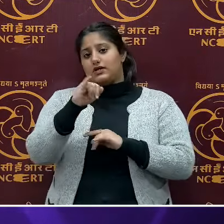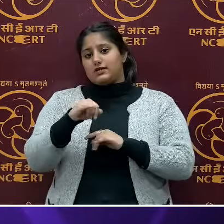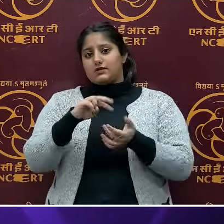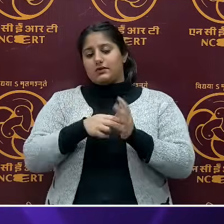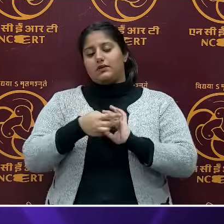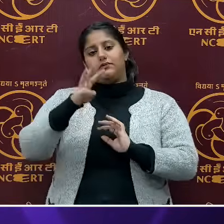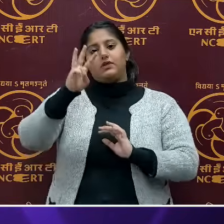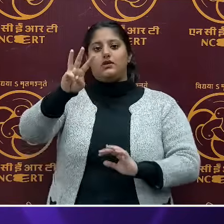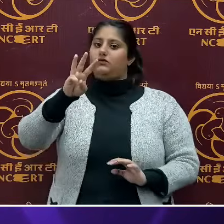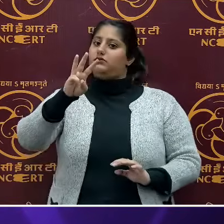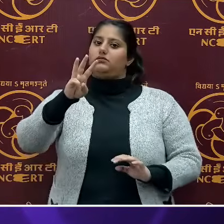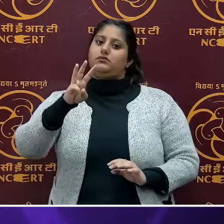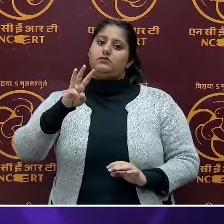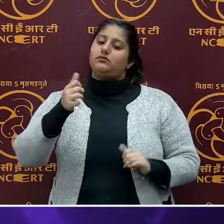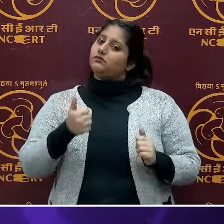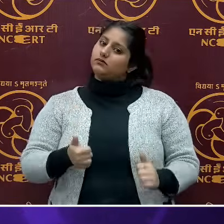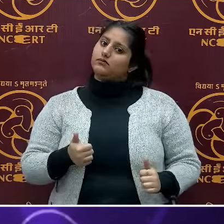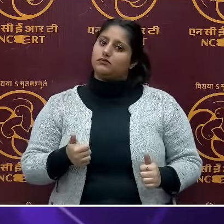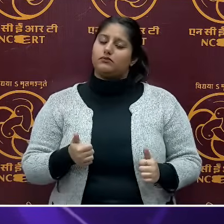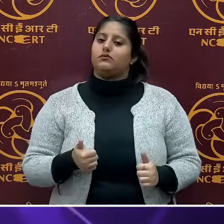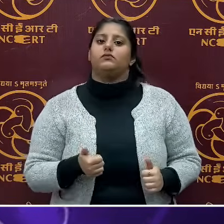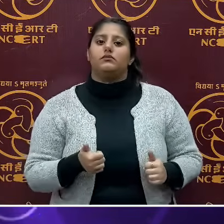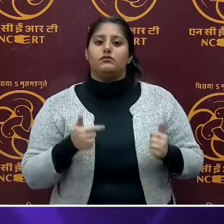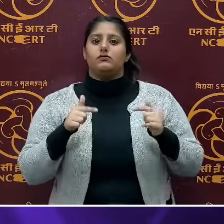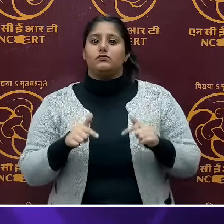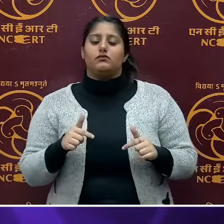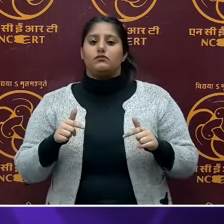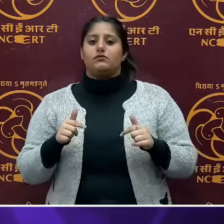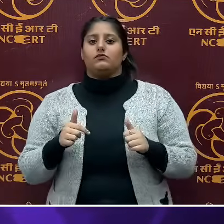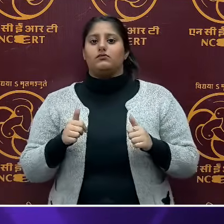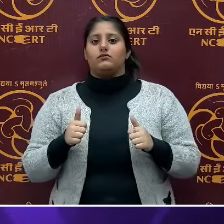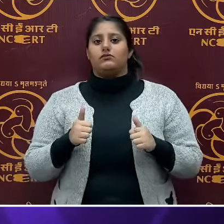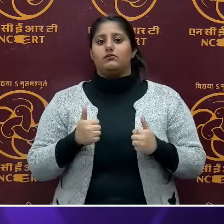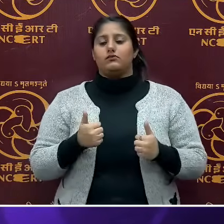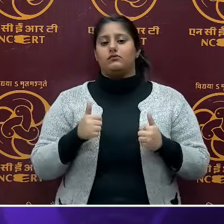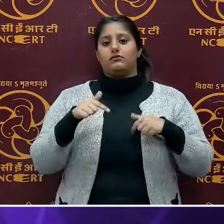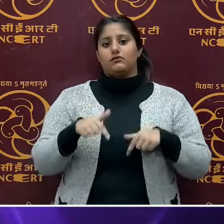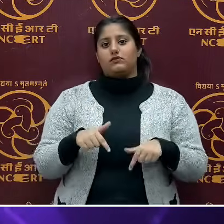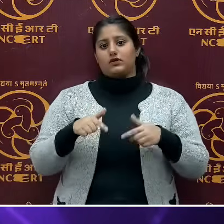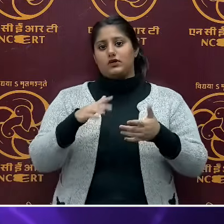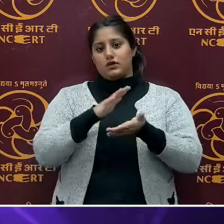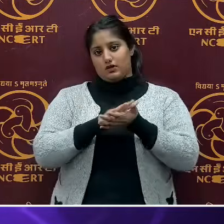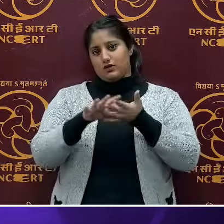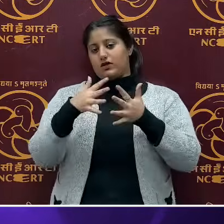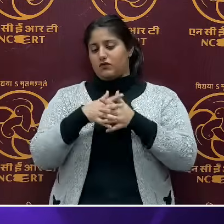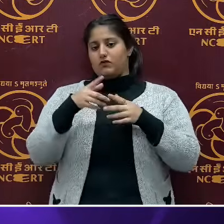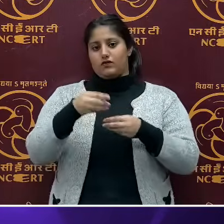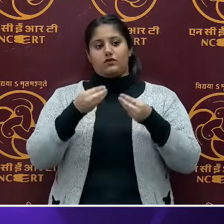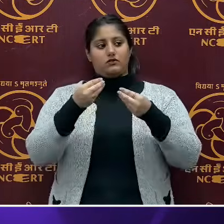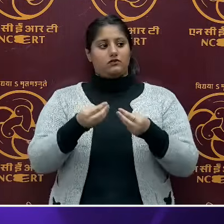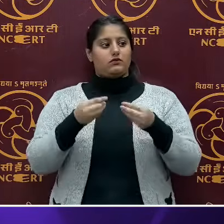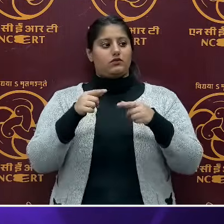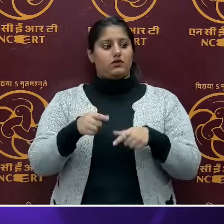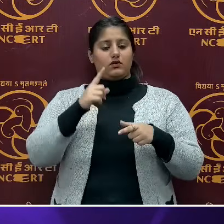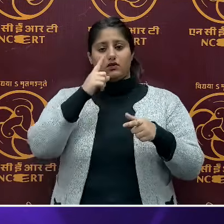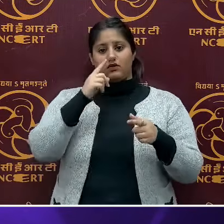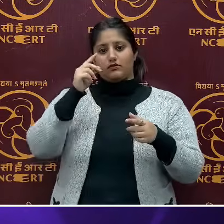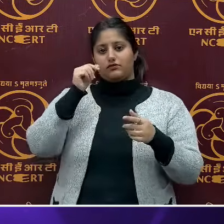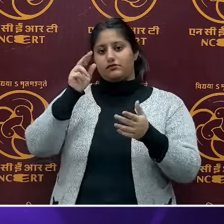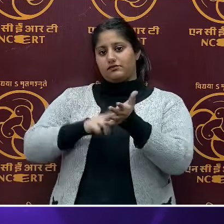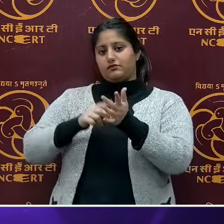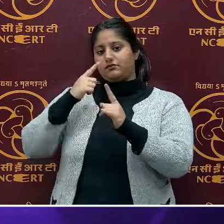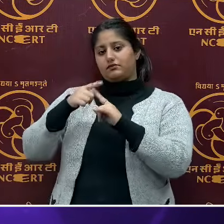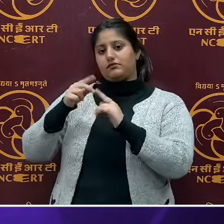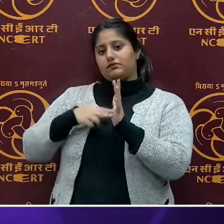3. Fine. So, this is your home task. Nitin and Hari